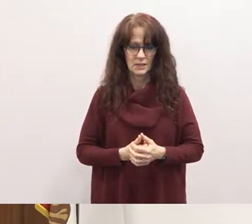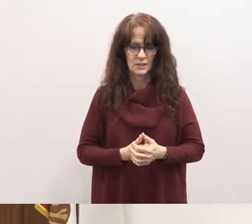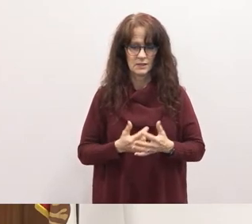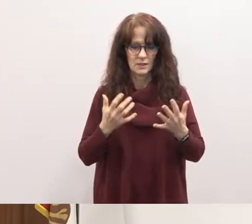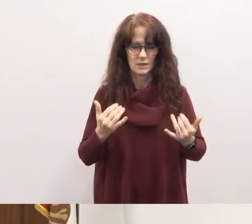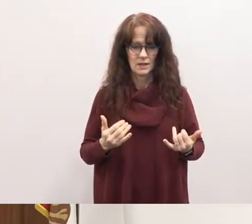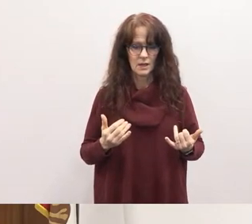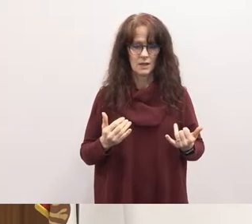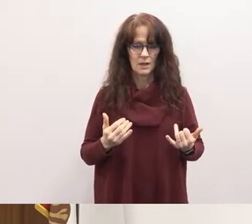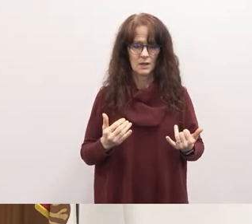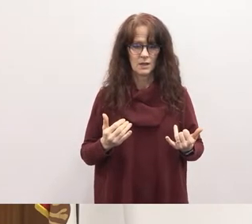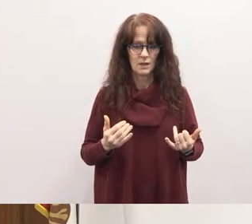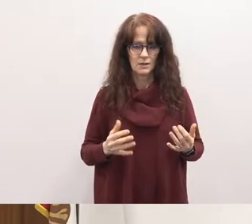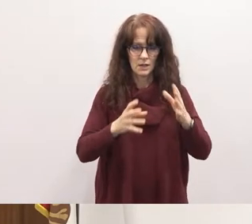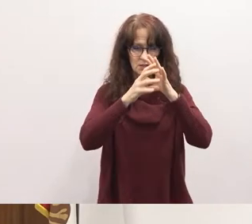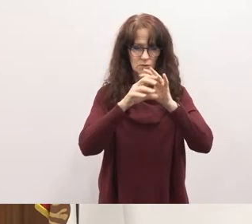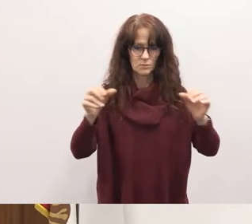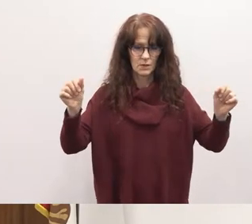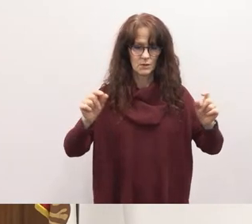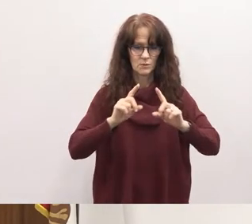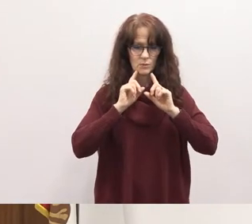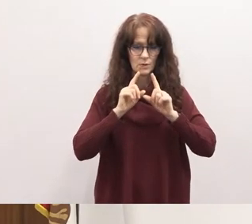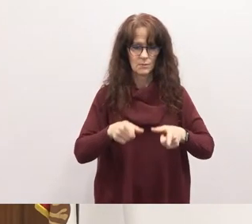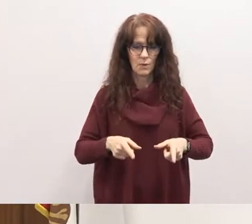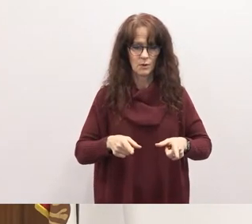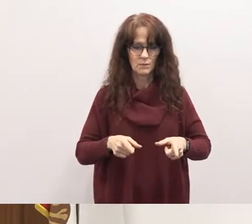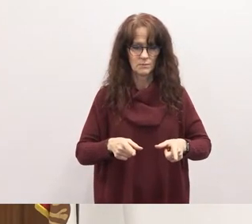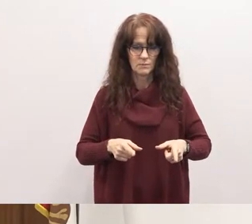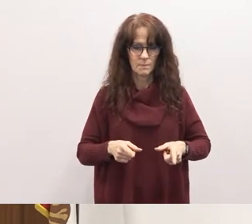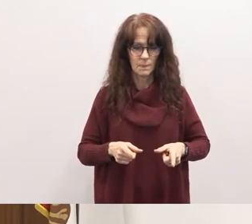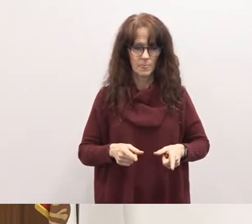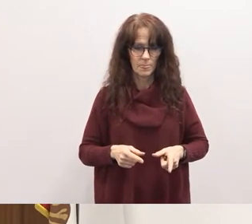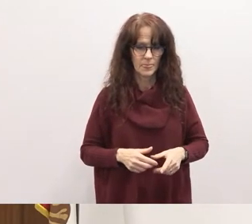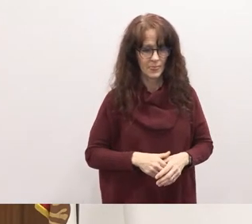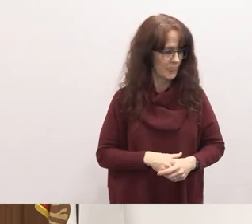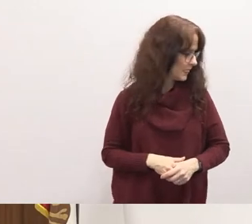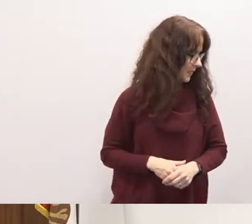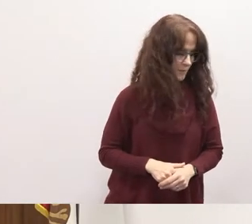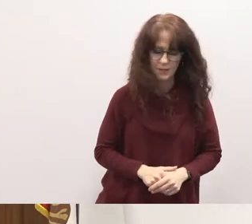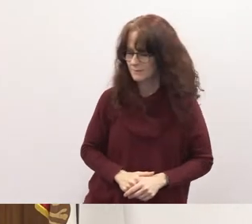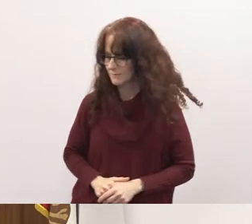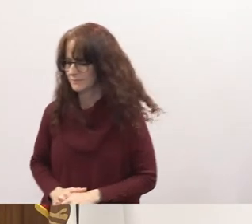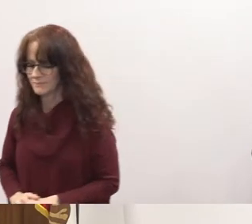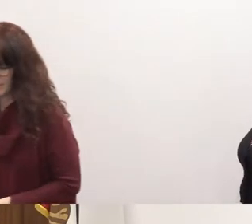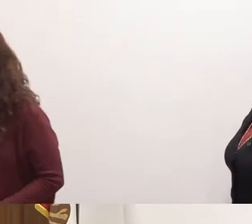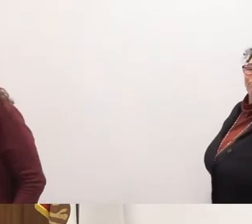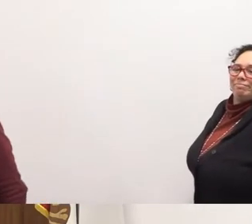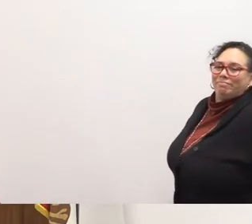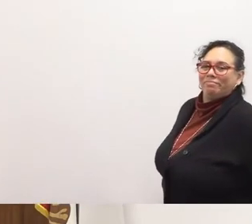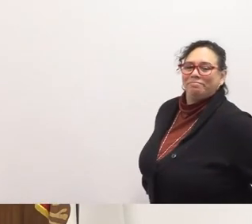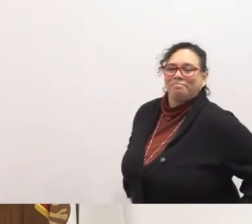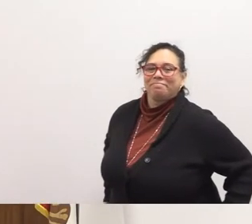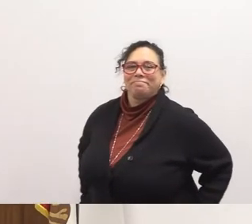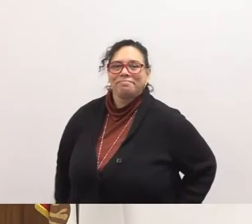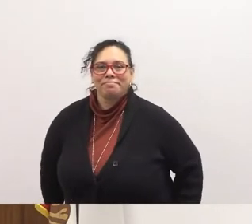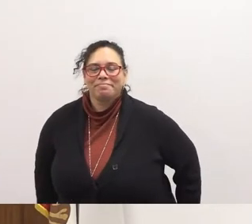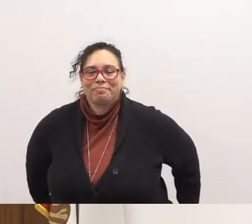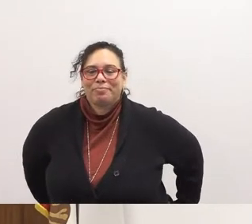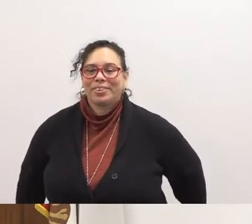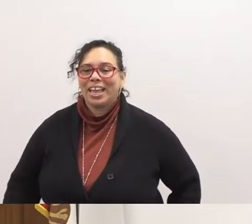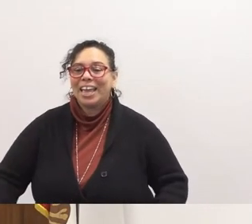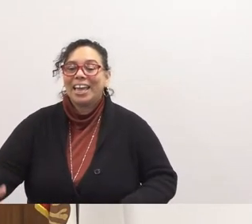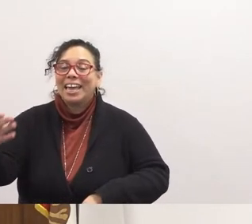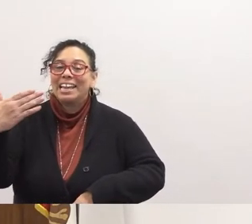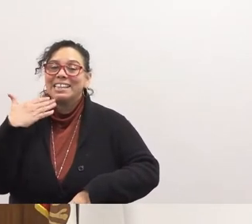now that brings us to our superintendent's report. I think that's the perfect place to stop. Thank you, I have no report tonight. Okay, in